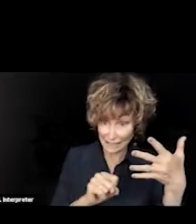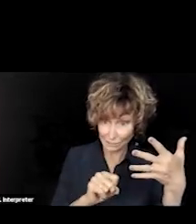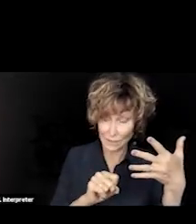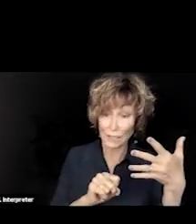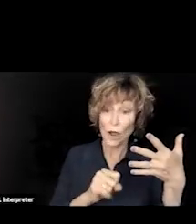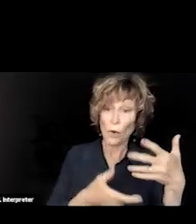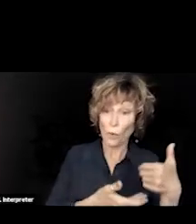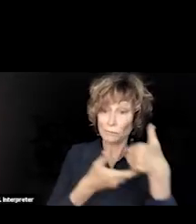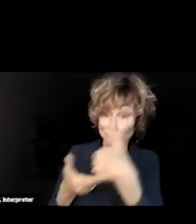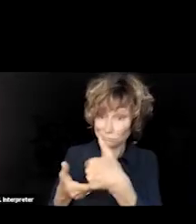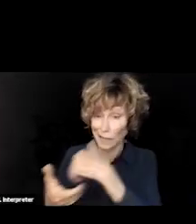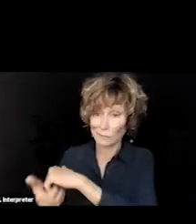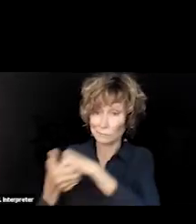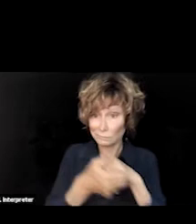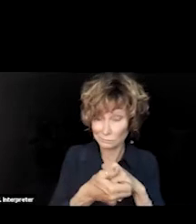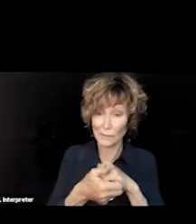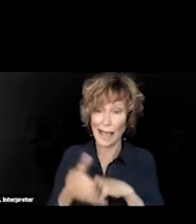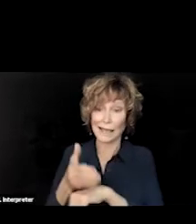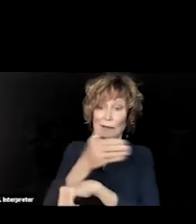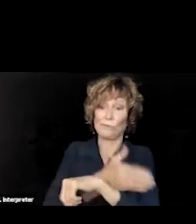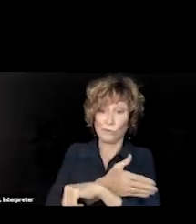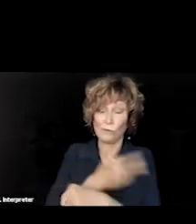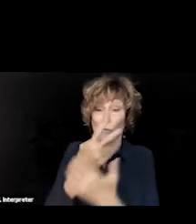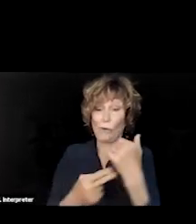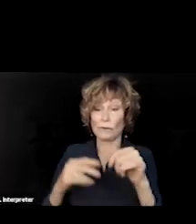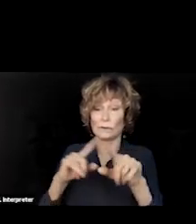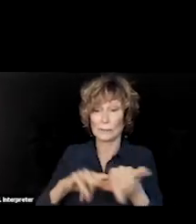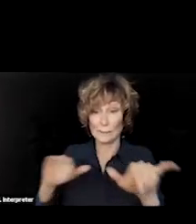to build corresponding capacities at the same time.